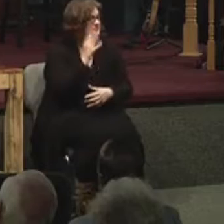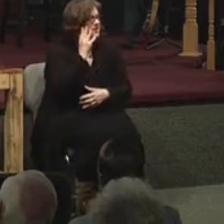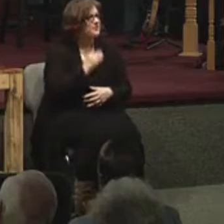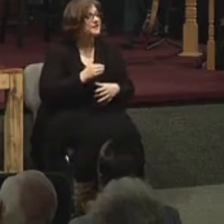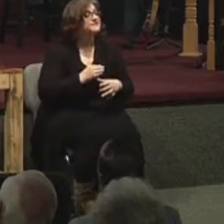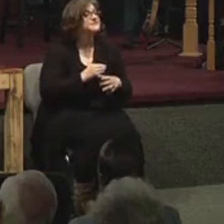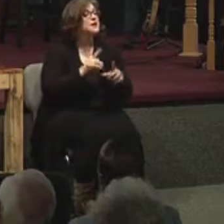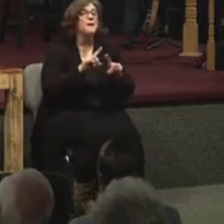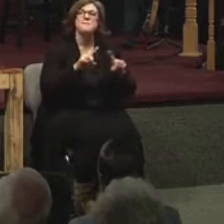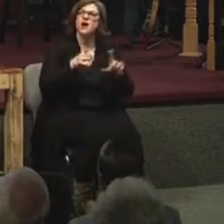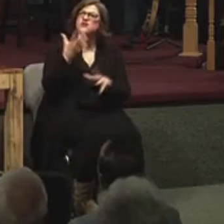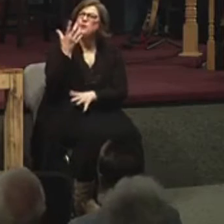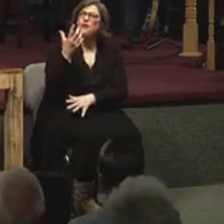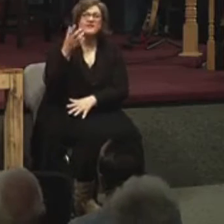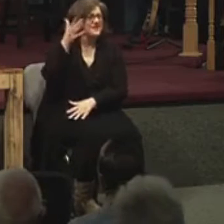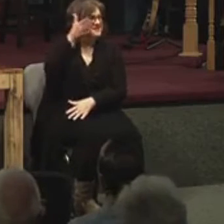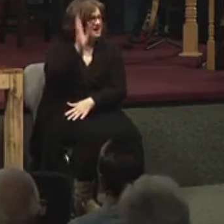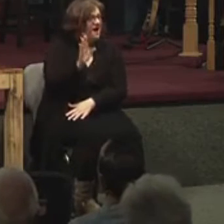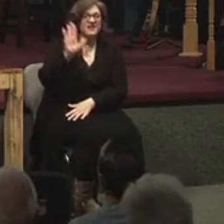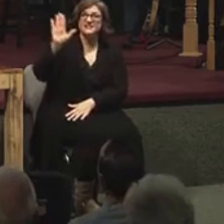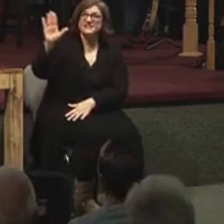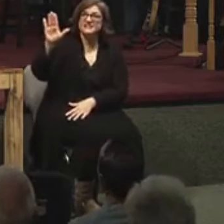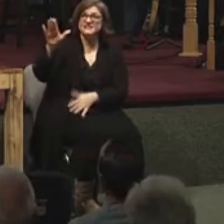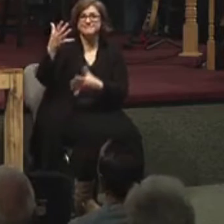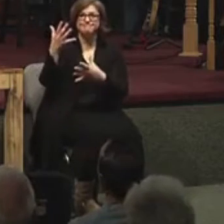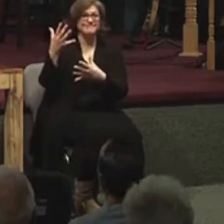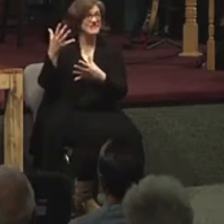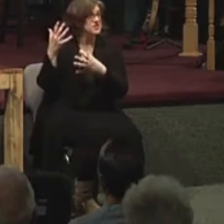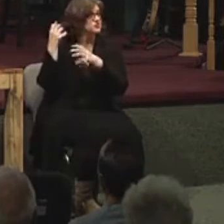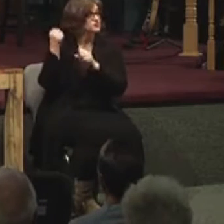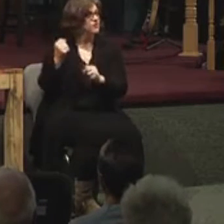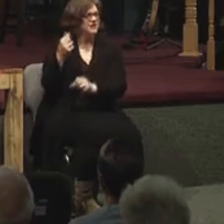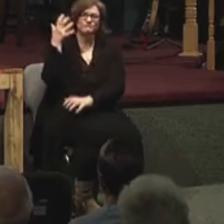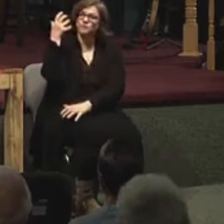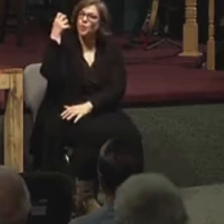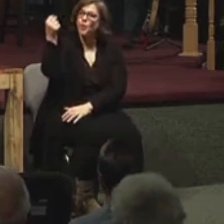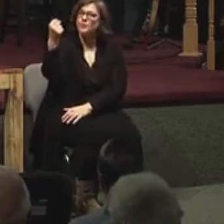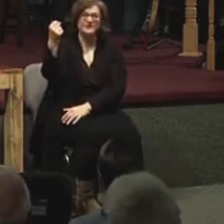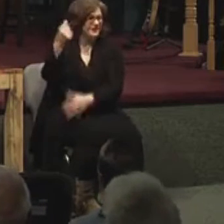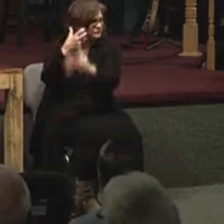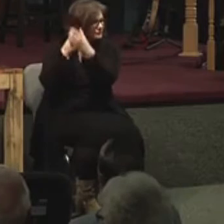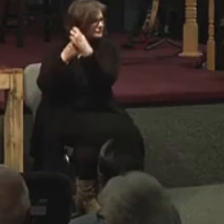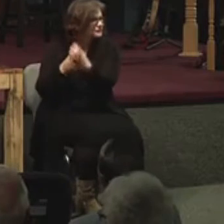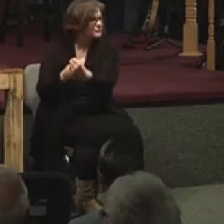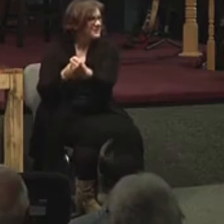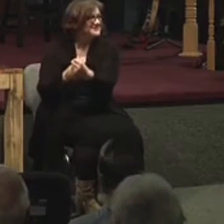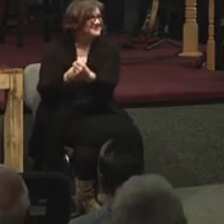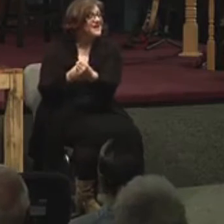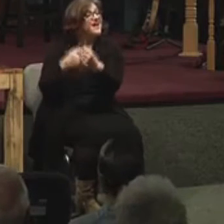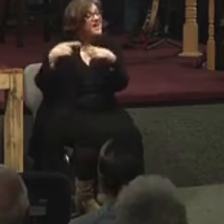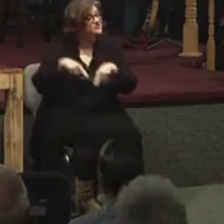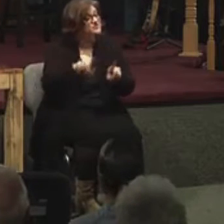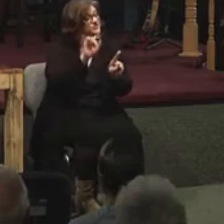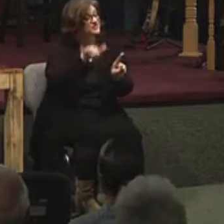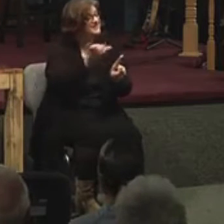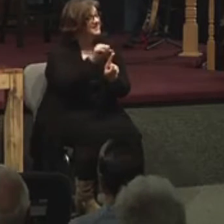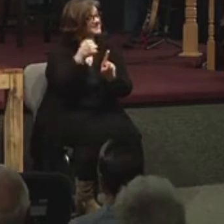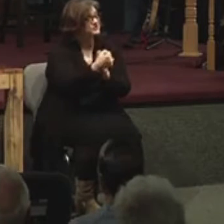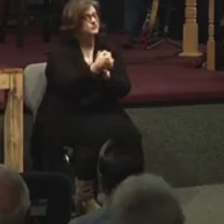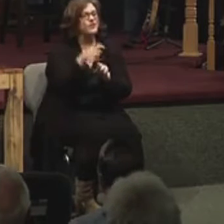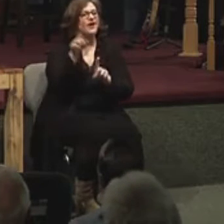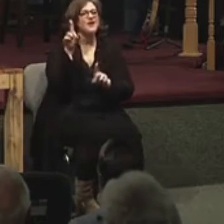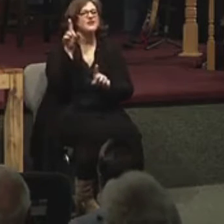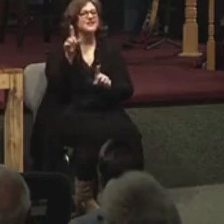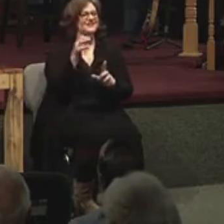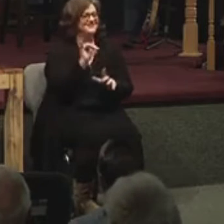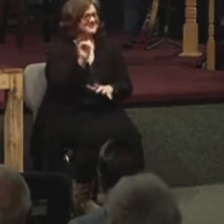to believe. You continued to hold on to him. And through all of that, he produces a harvest. He produces a crop in